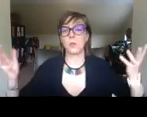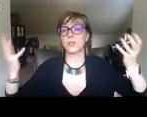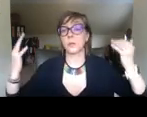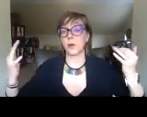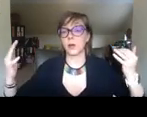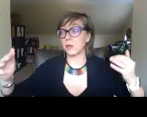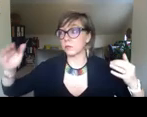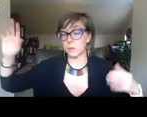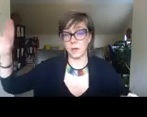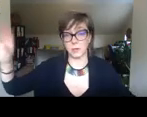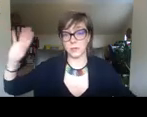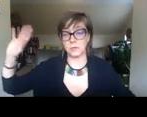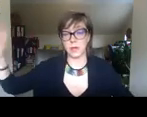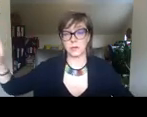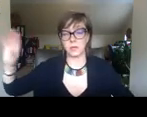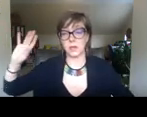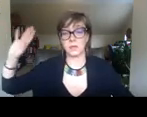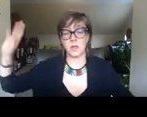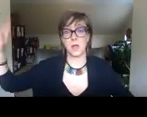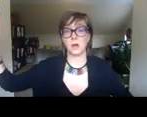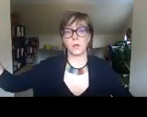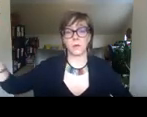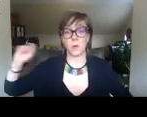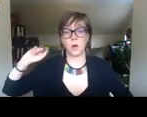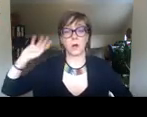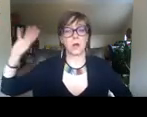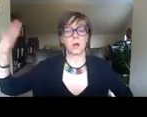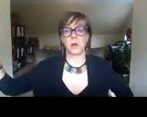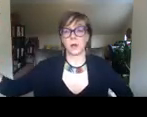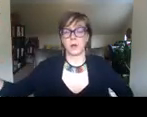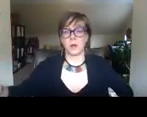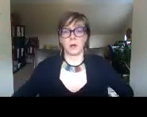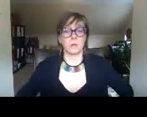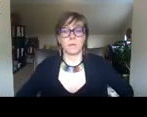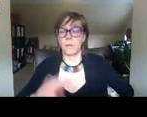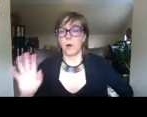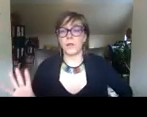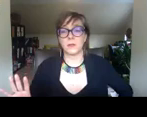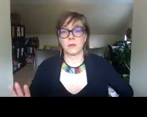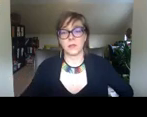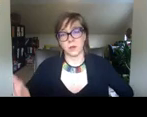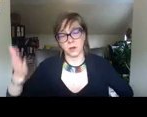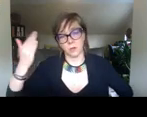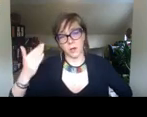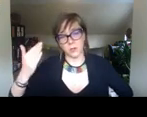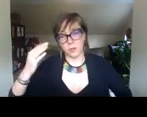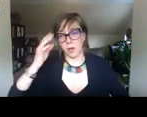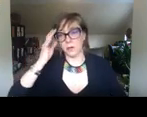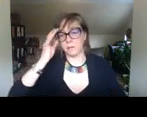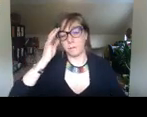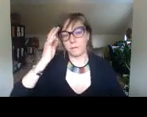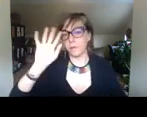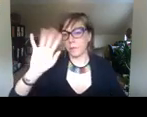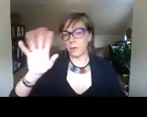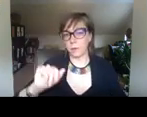or to rest your brain and do something else, exercise, go for a walk. All these are the things that are going to rest your